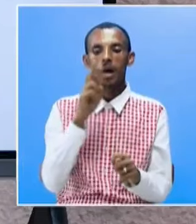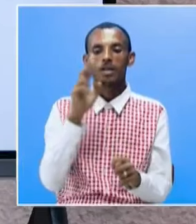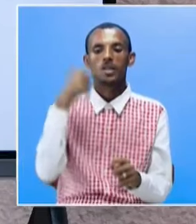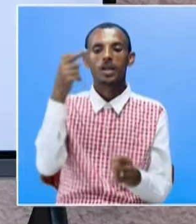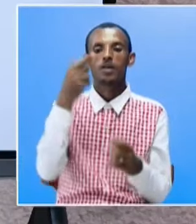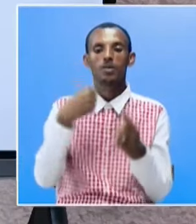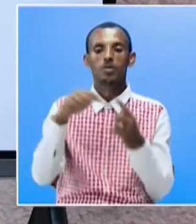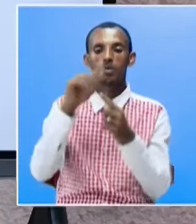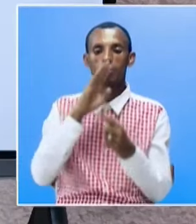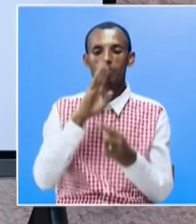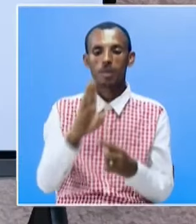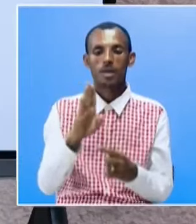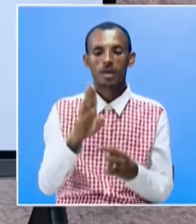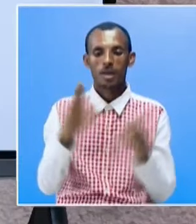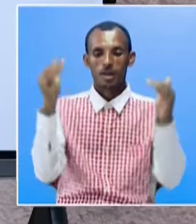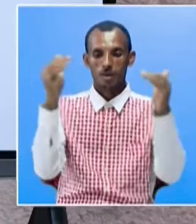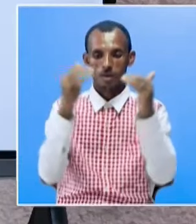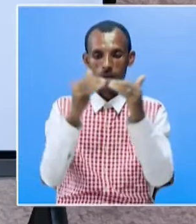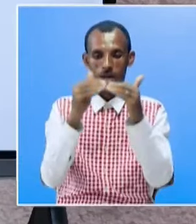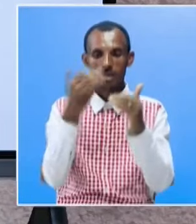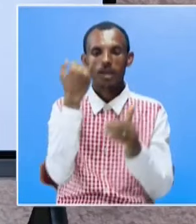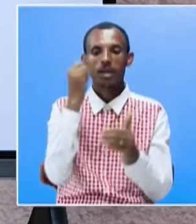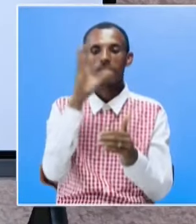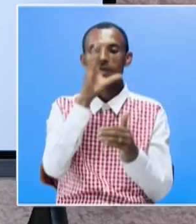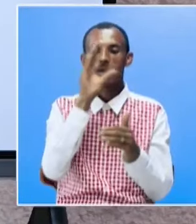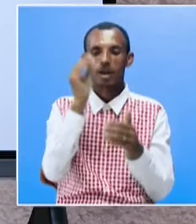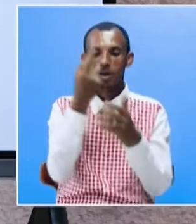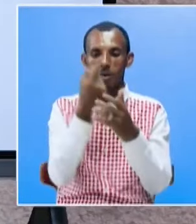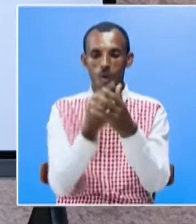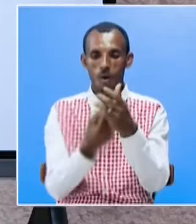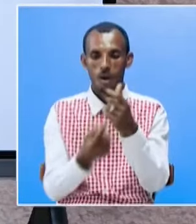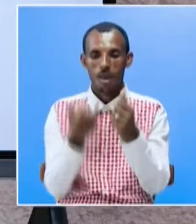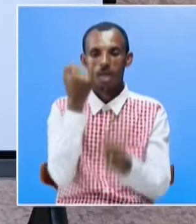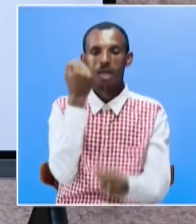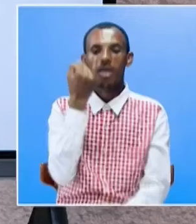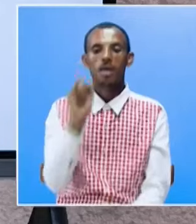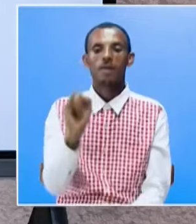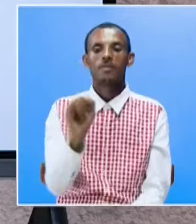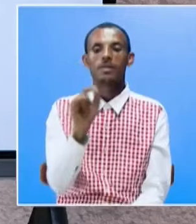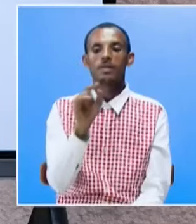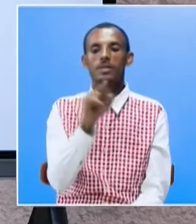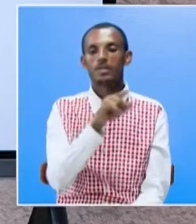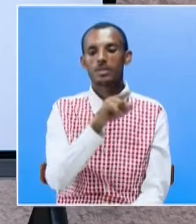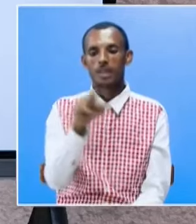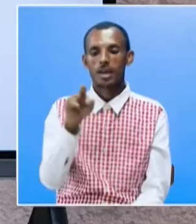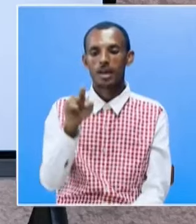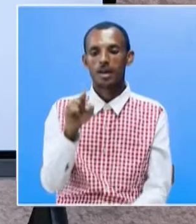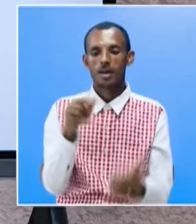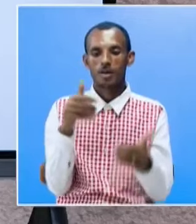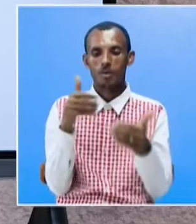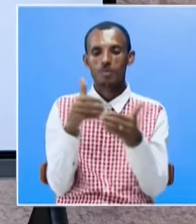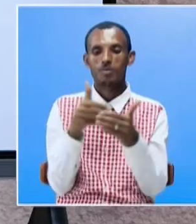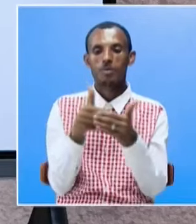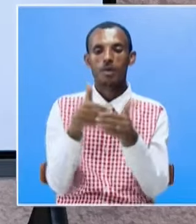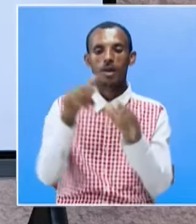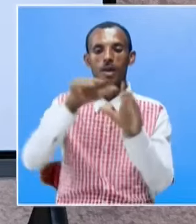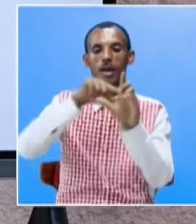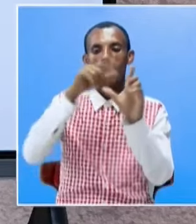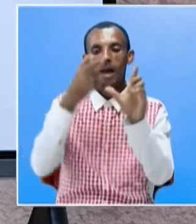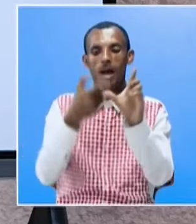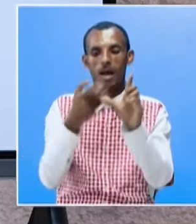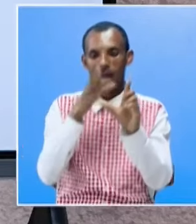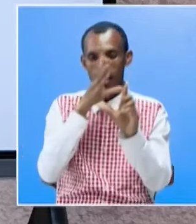be congruent if and only if their corresponding angles and